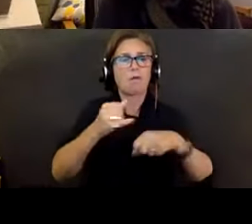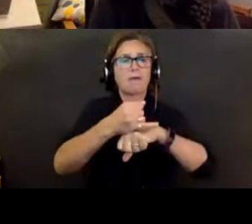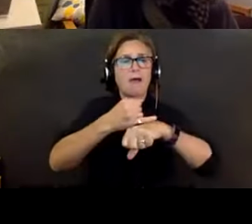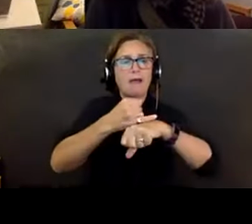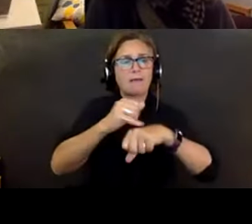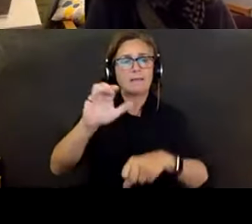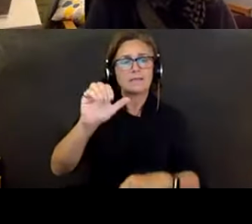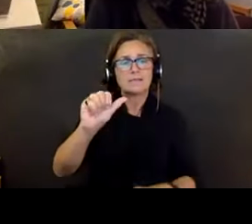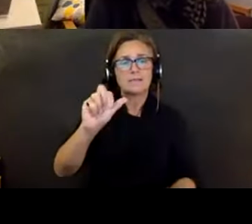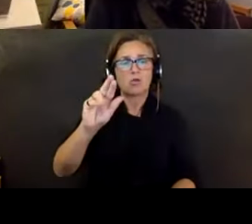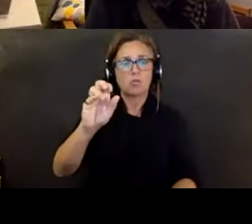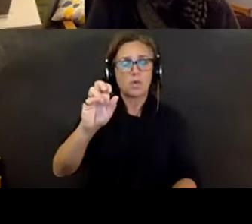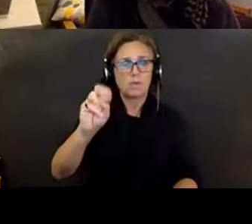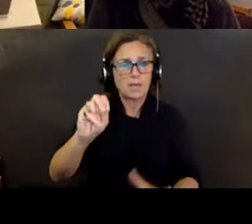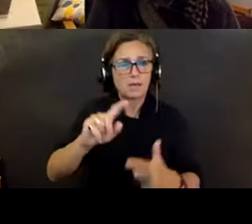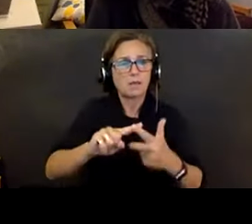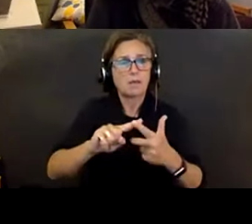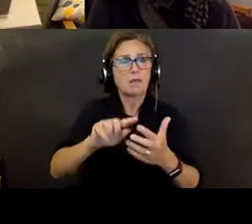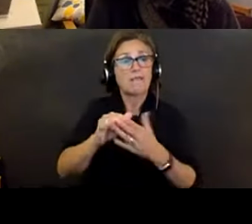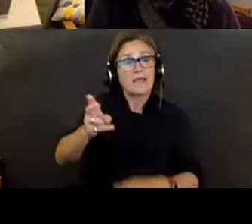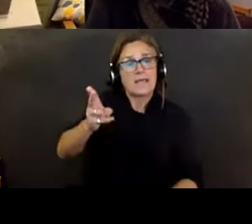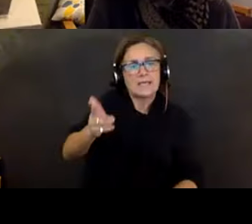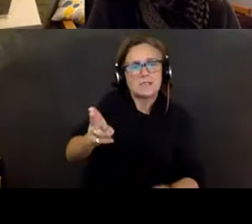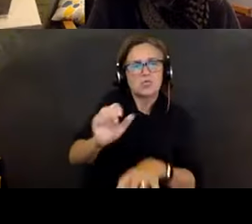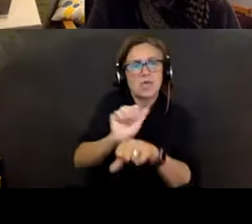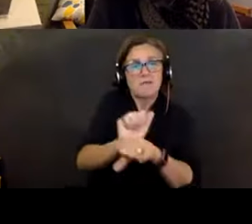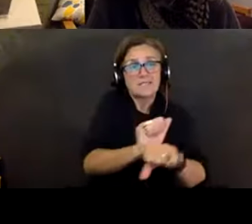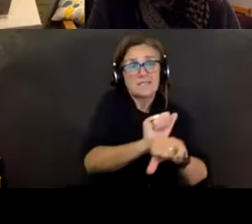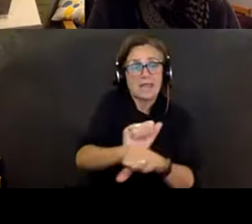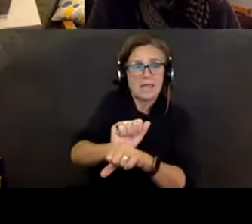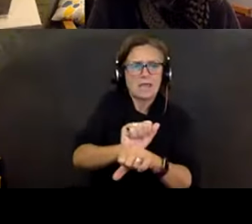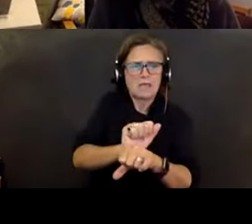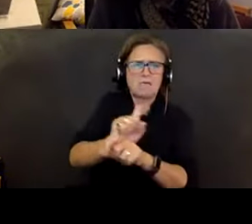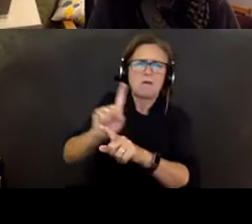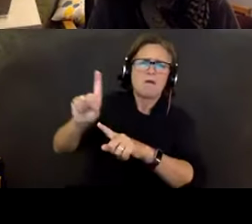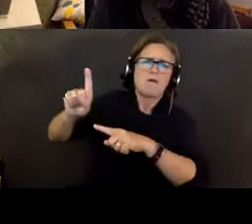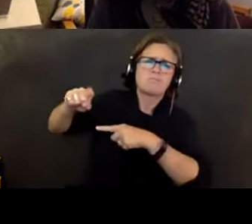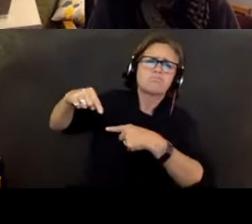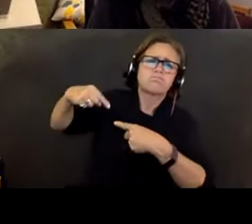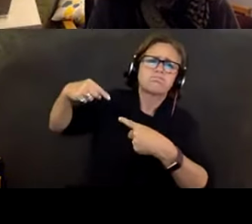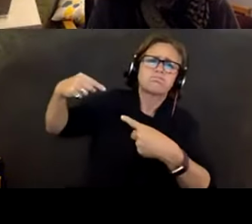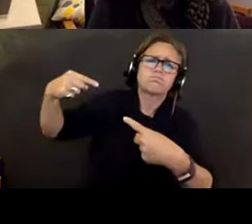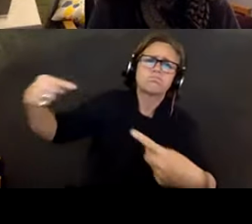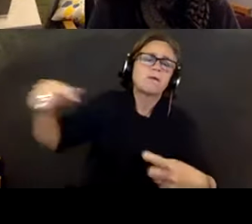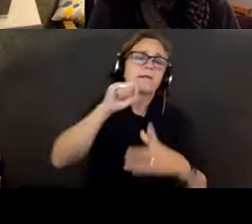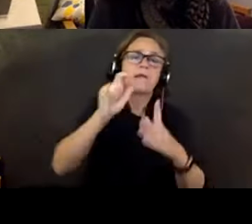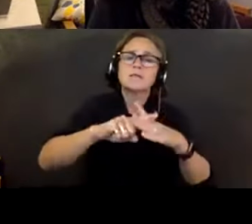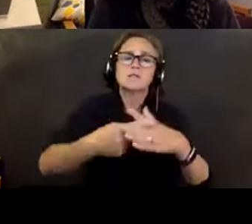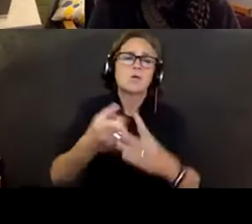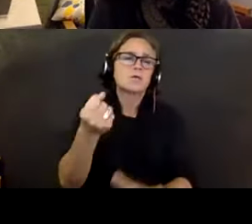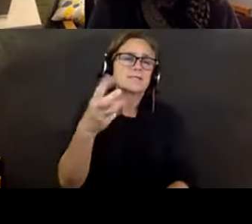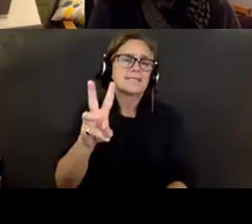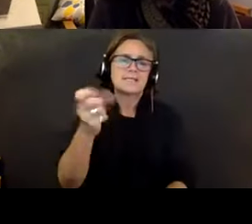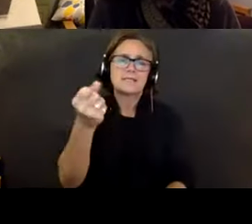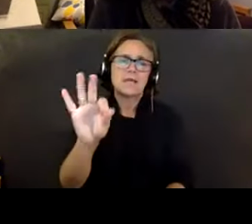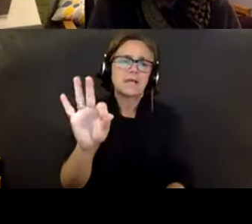this country, right? So there is a long history that is going to take time to